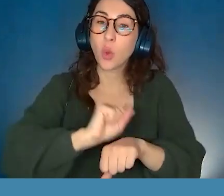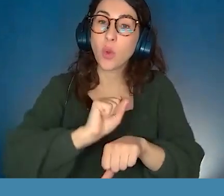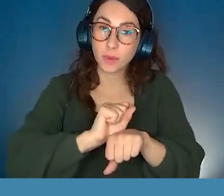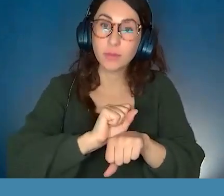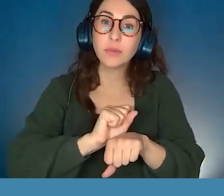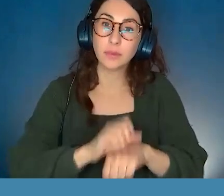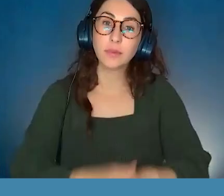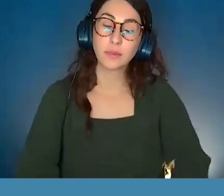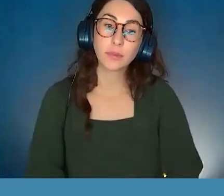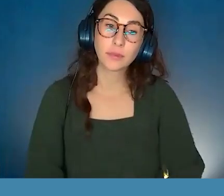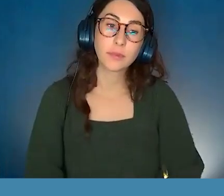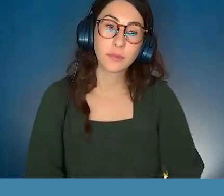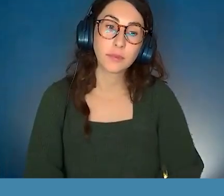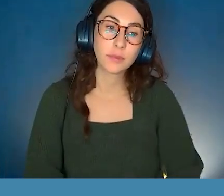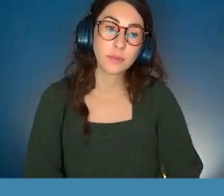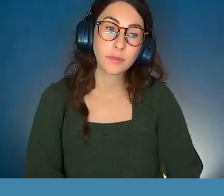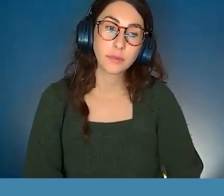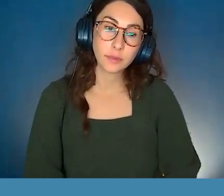community.